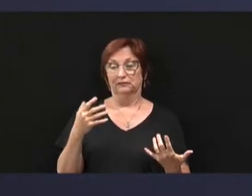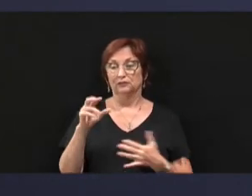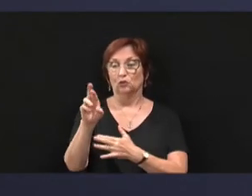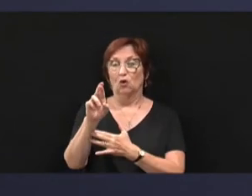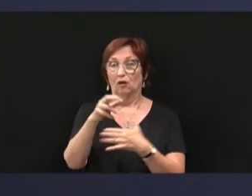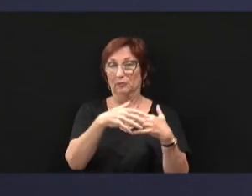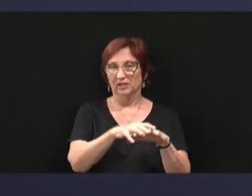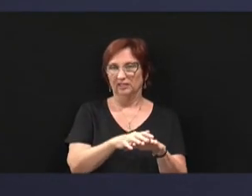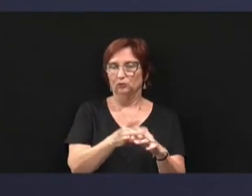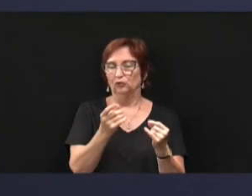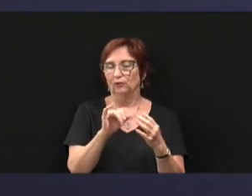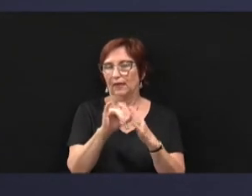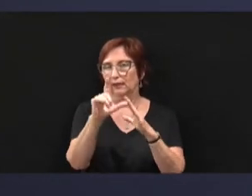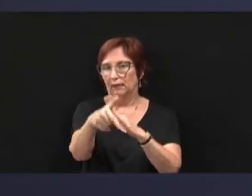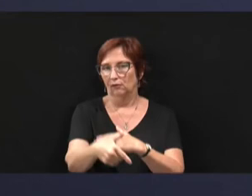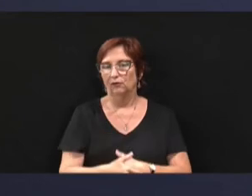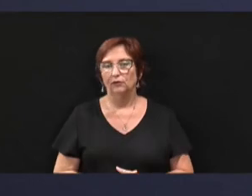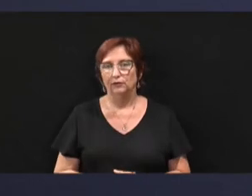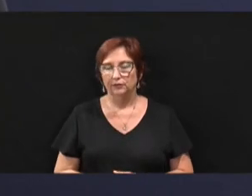blends later.